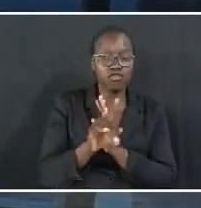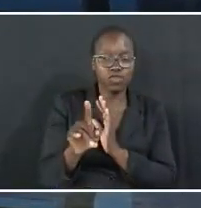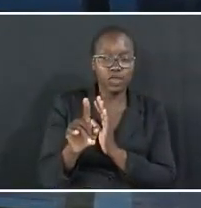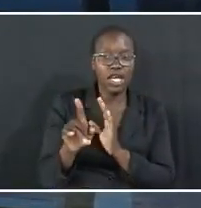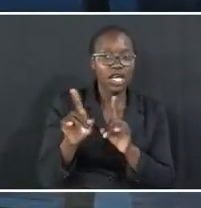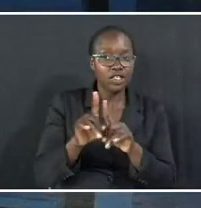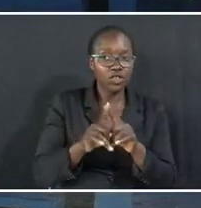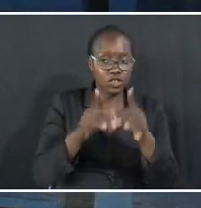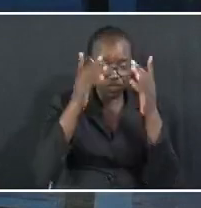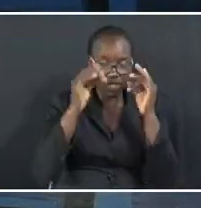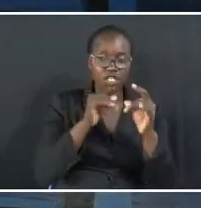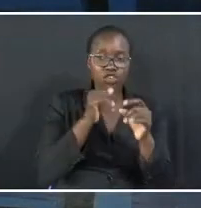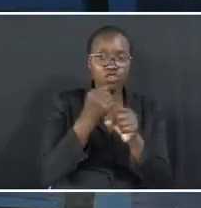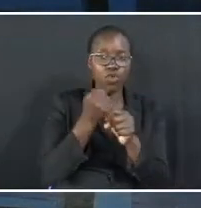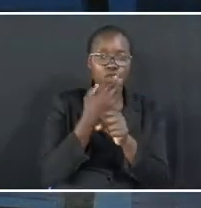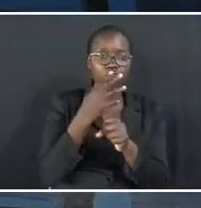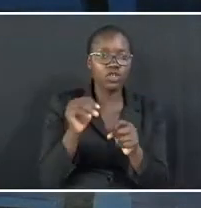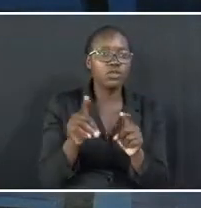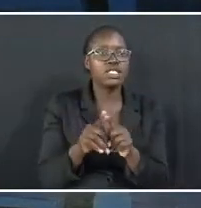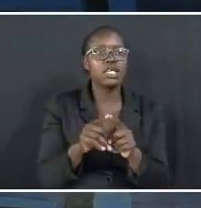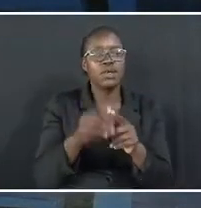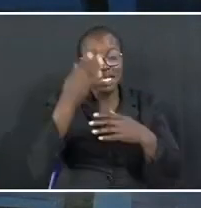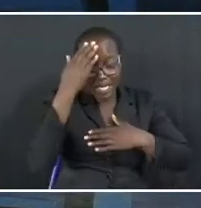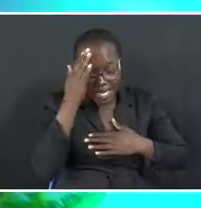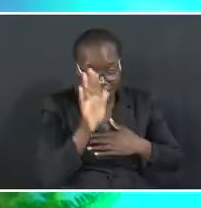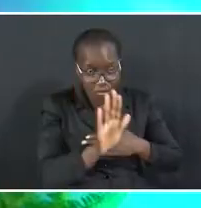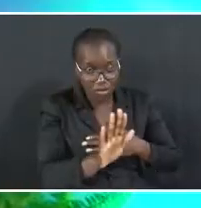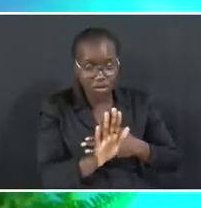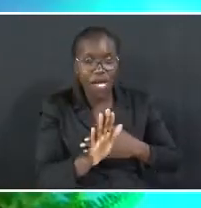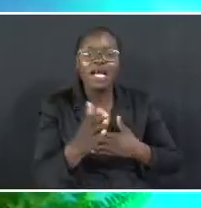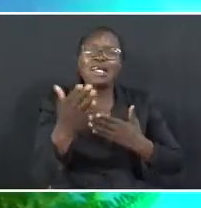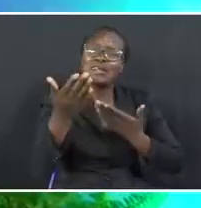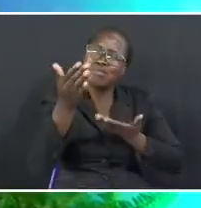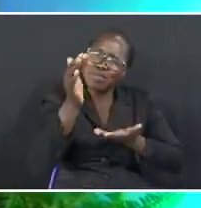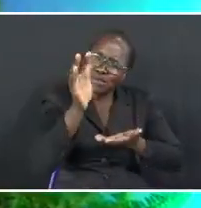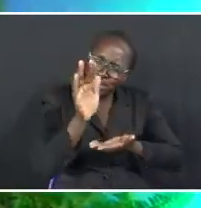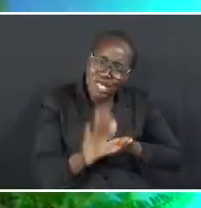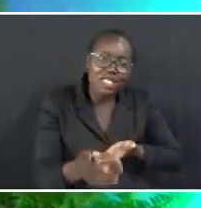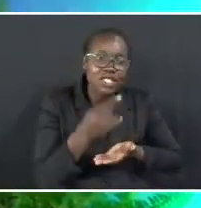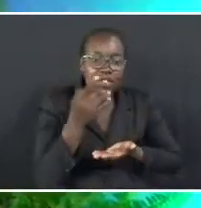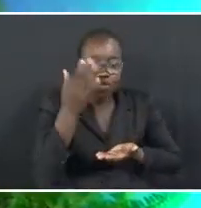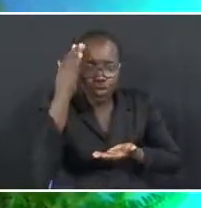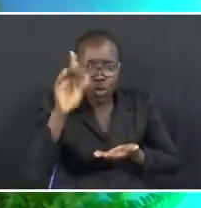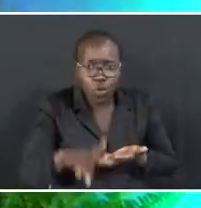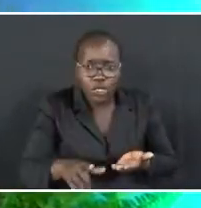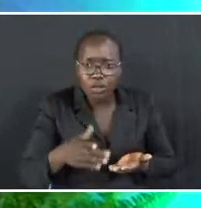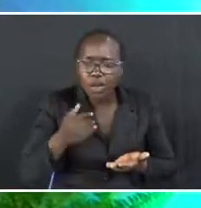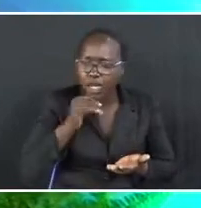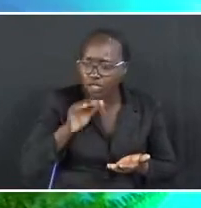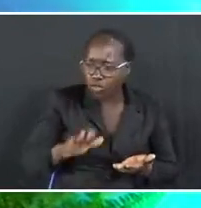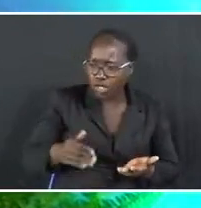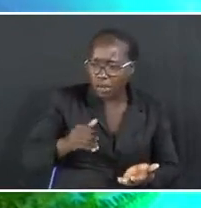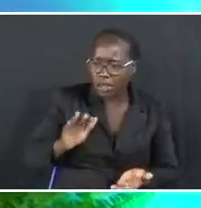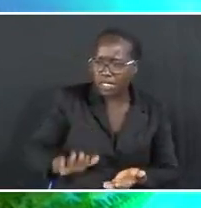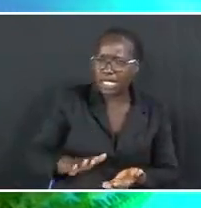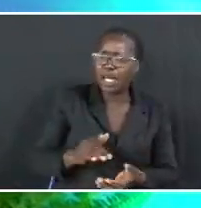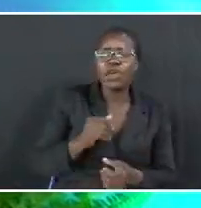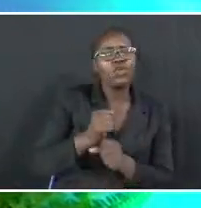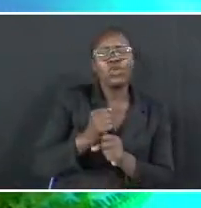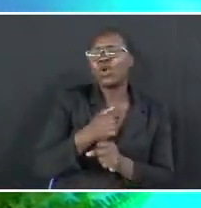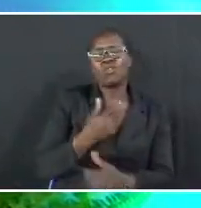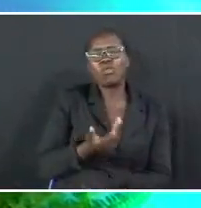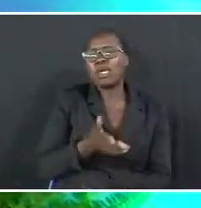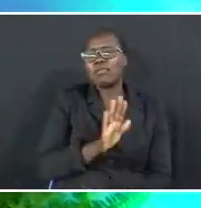also decide not to work for him, he will humble you. He will bring you down and tell you, "You know what, my daughter? You know what, my son? You have to work for